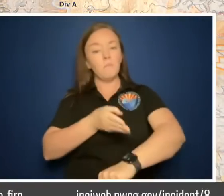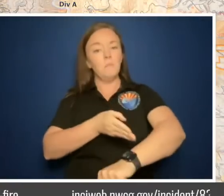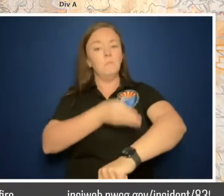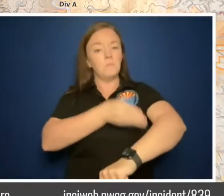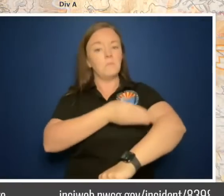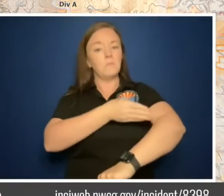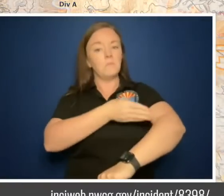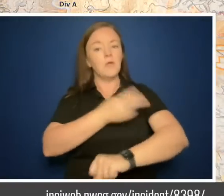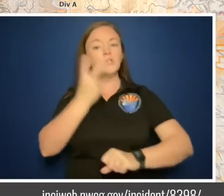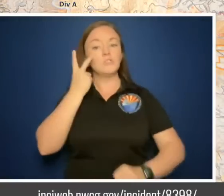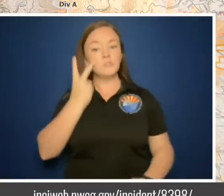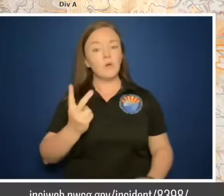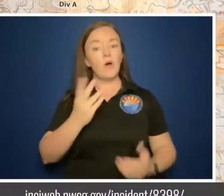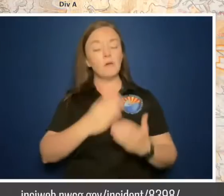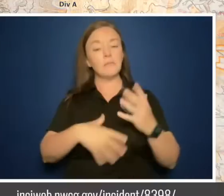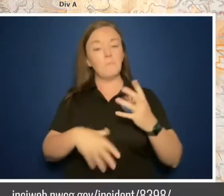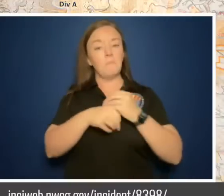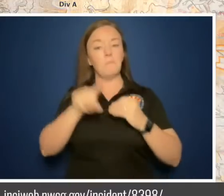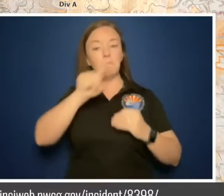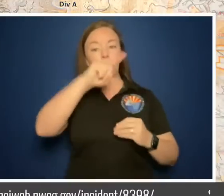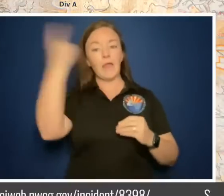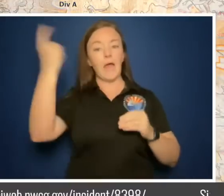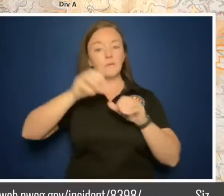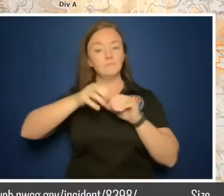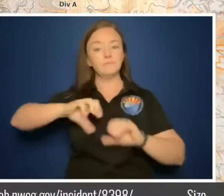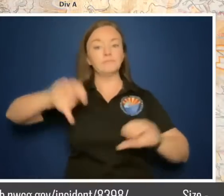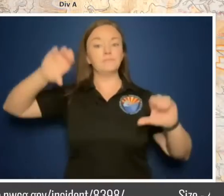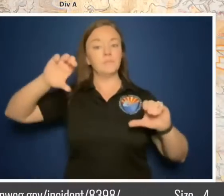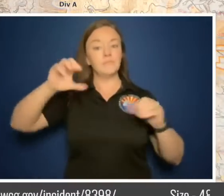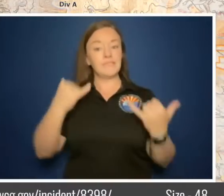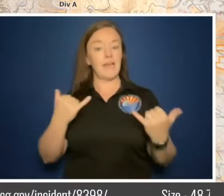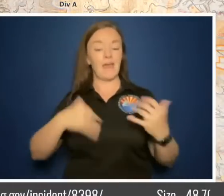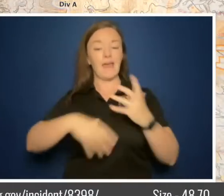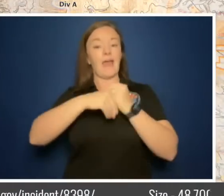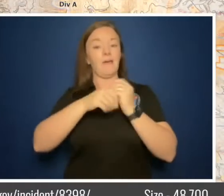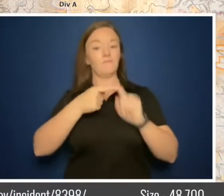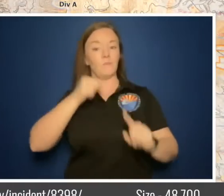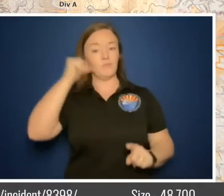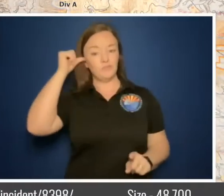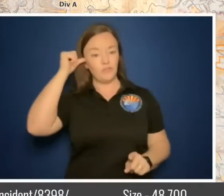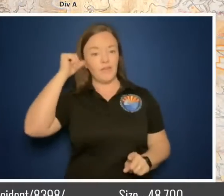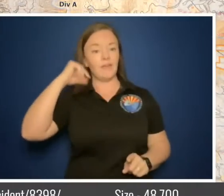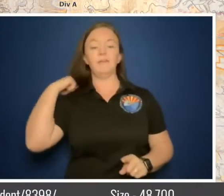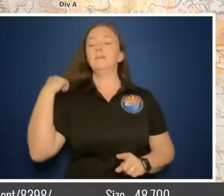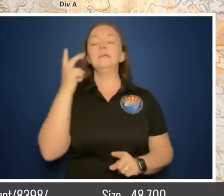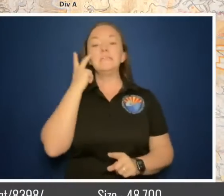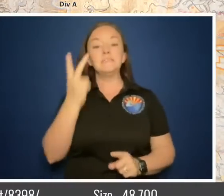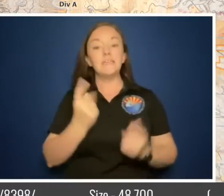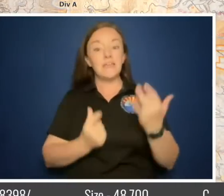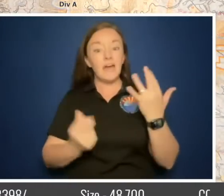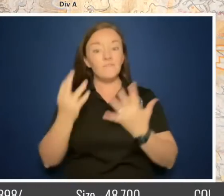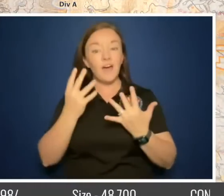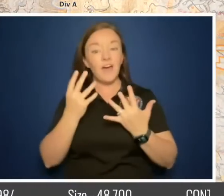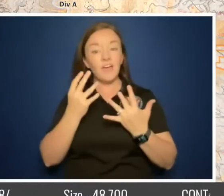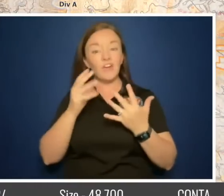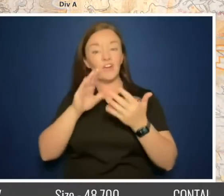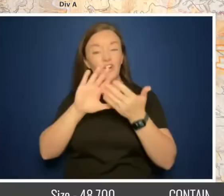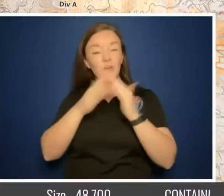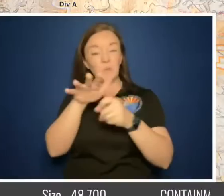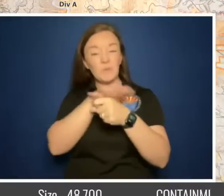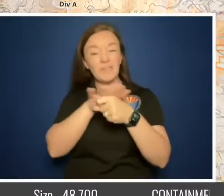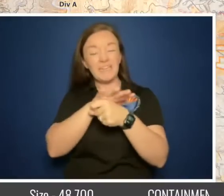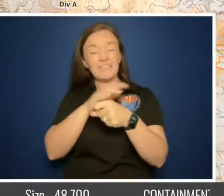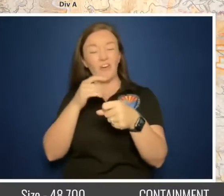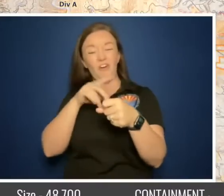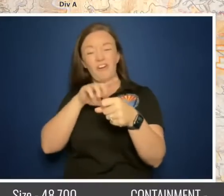this morning that wasn't there the day before. And if you look at this fire around the communities, we are going direct as possible. Operations gave an excellent briefing